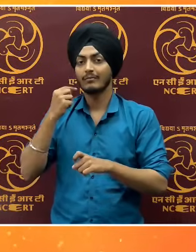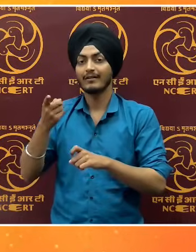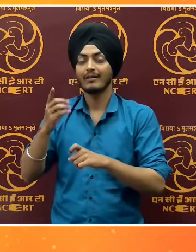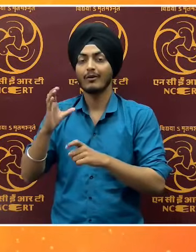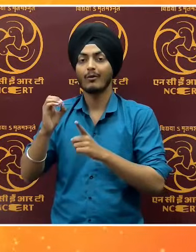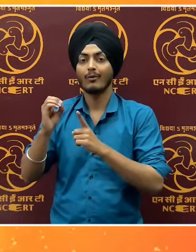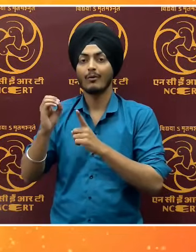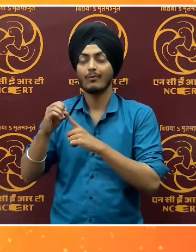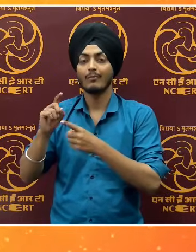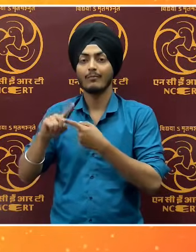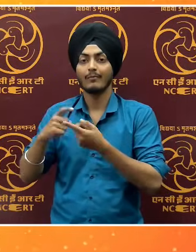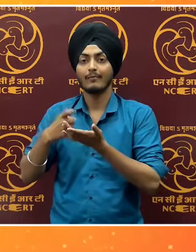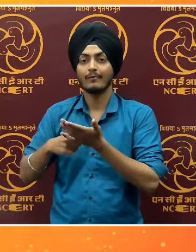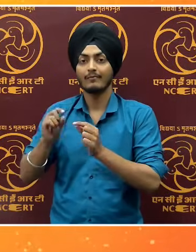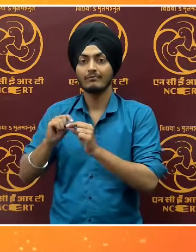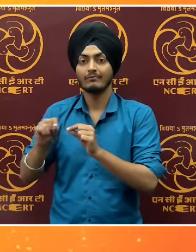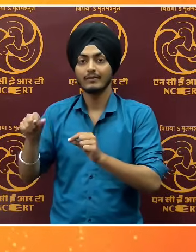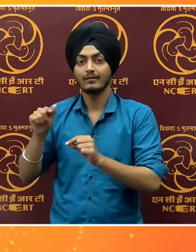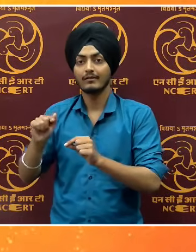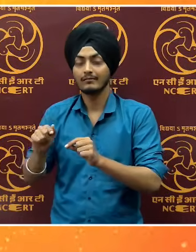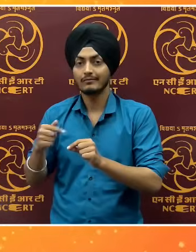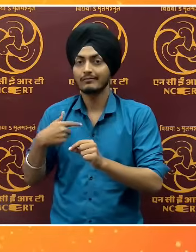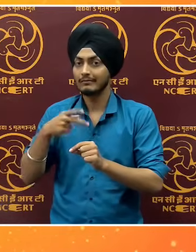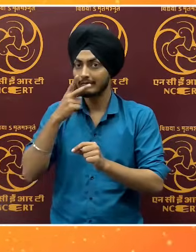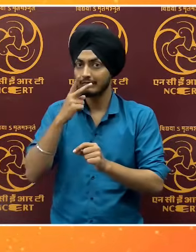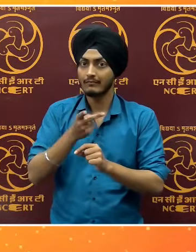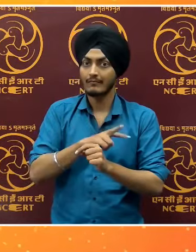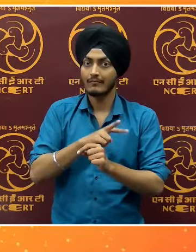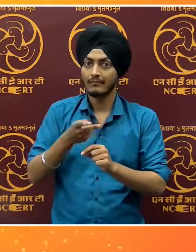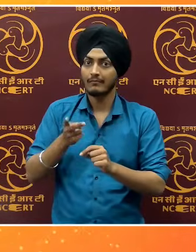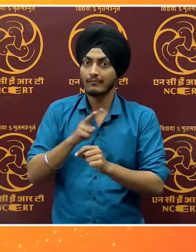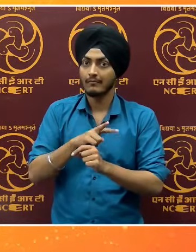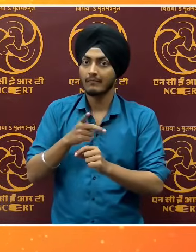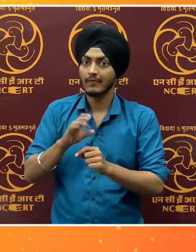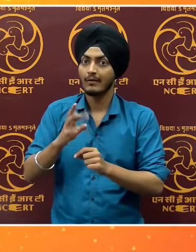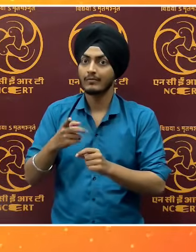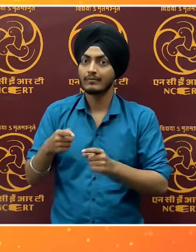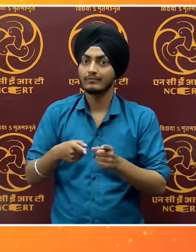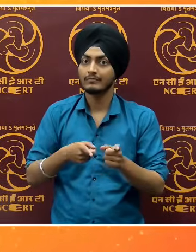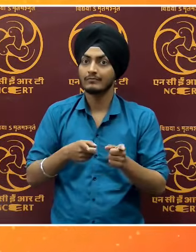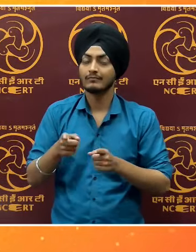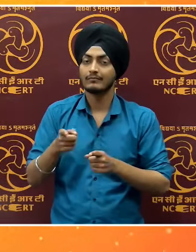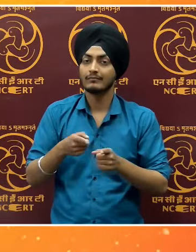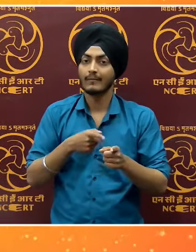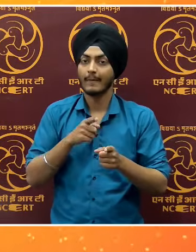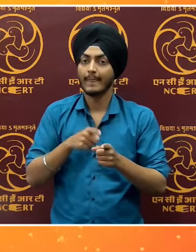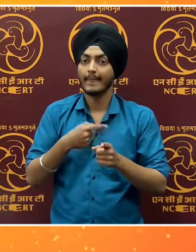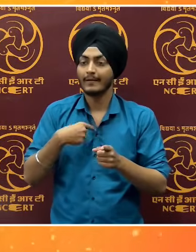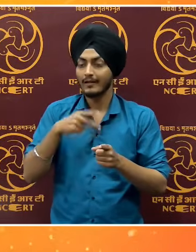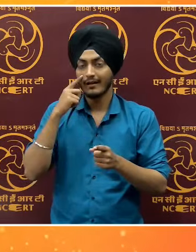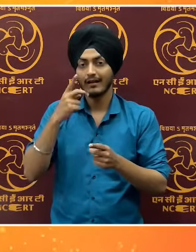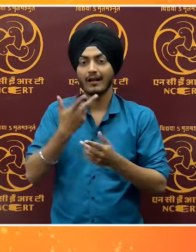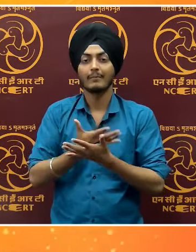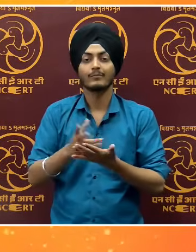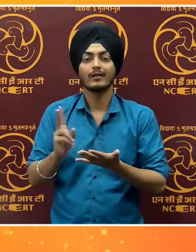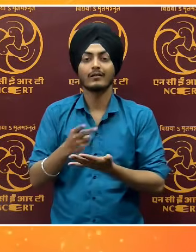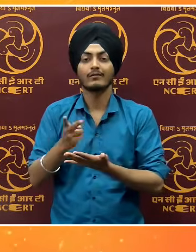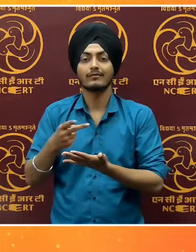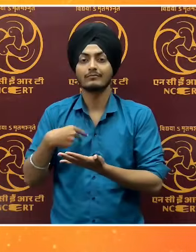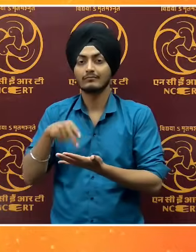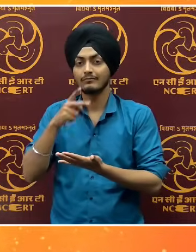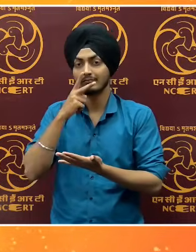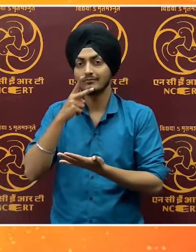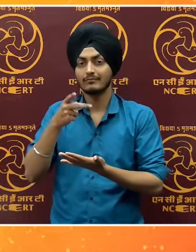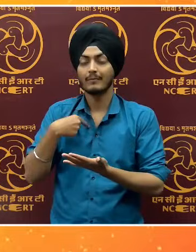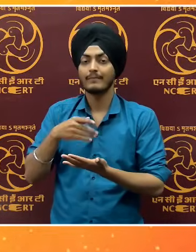more resistance because it collides more. In the same way, every material has some resistance, and we